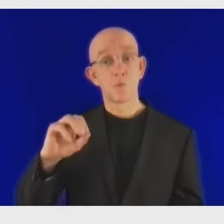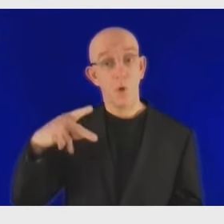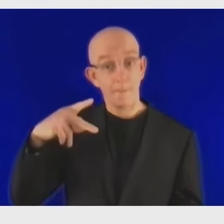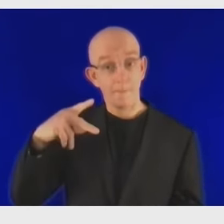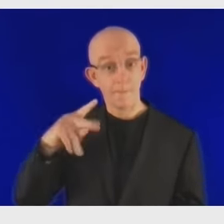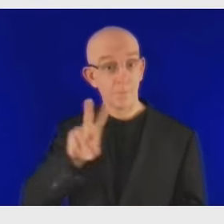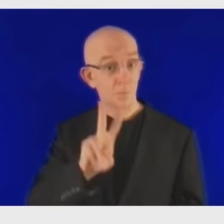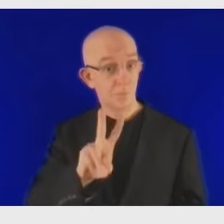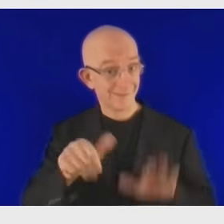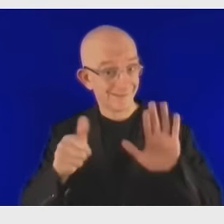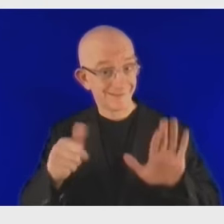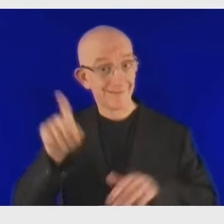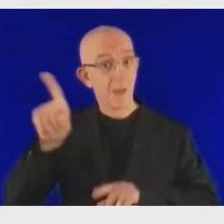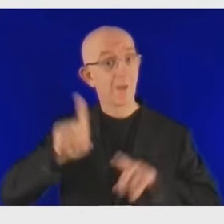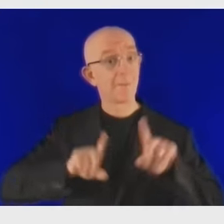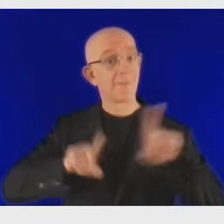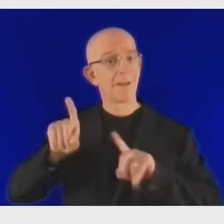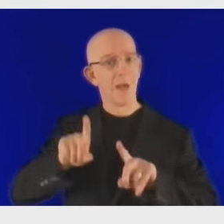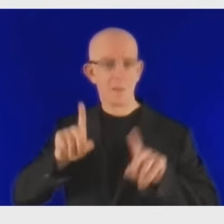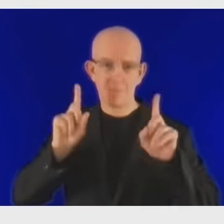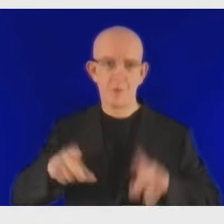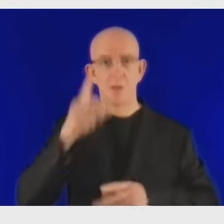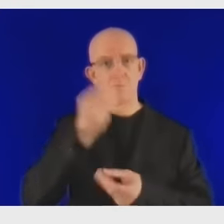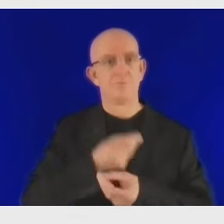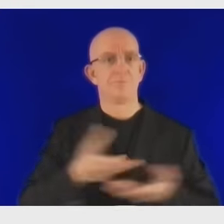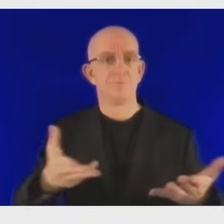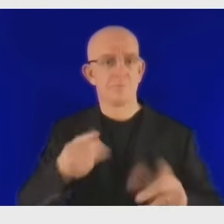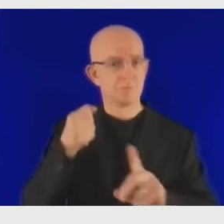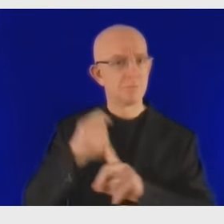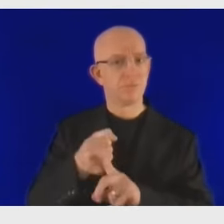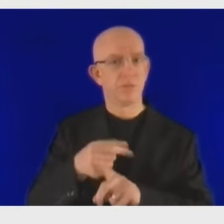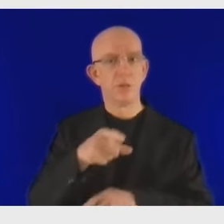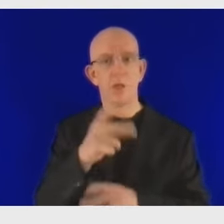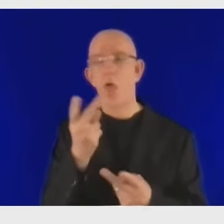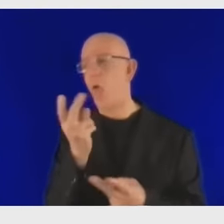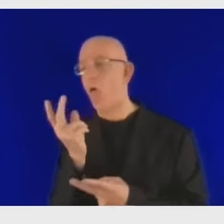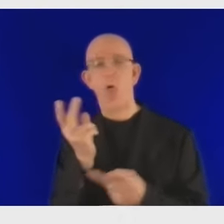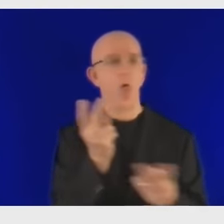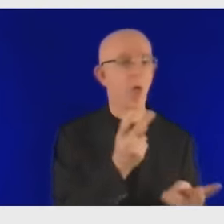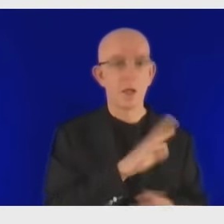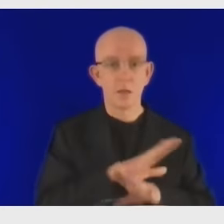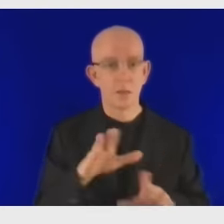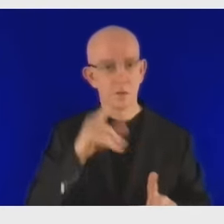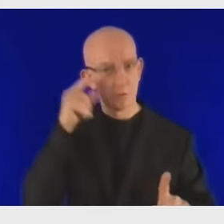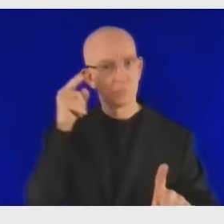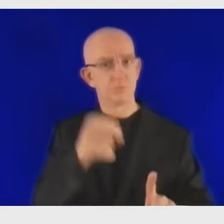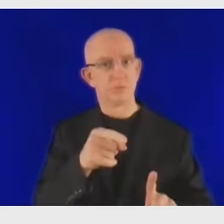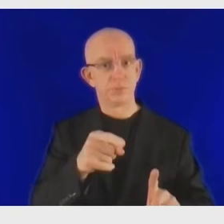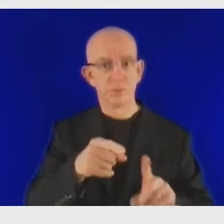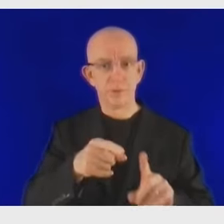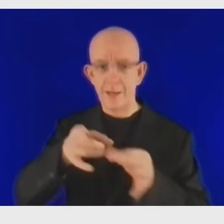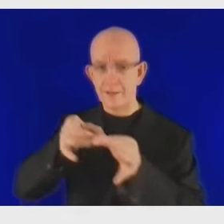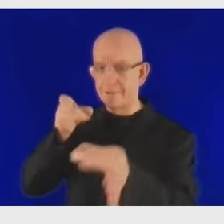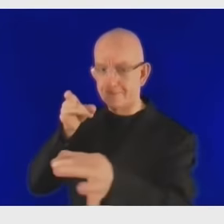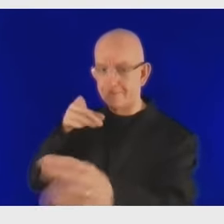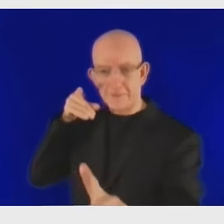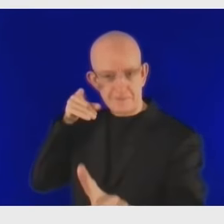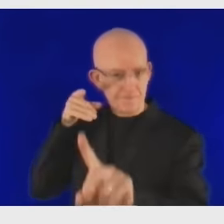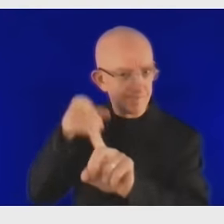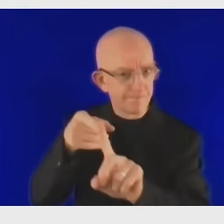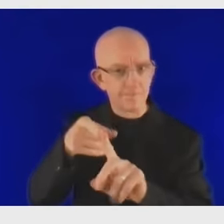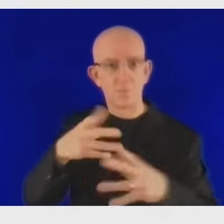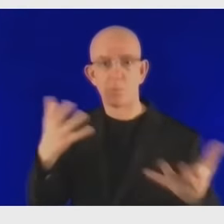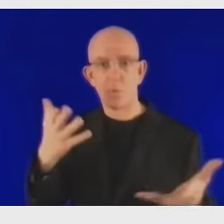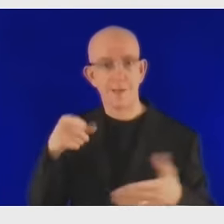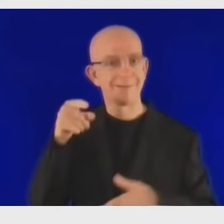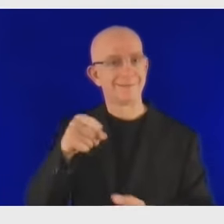start targeting some of the leaders that can make that decision and the MDBs that can do it. In Africa, the African Development Bank should be doing